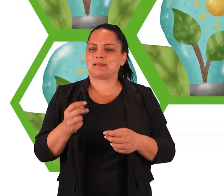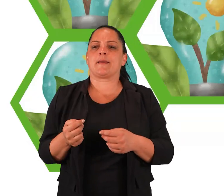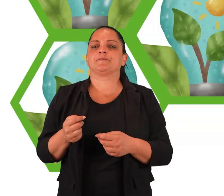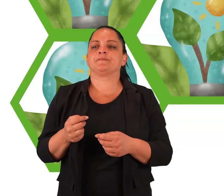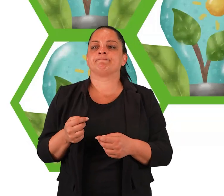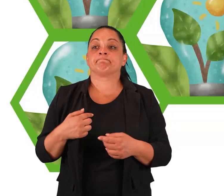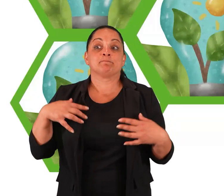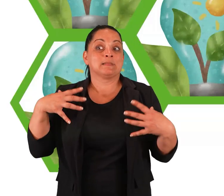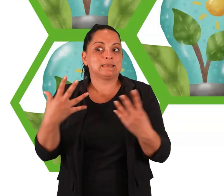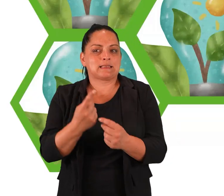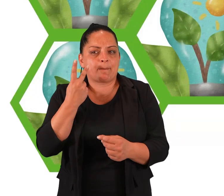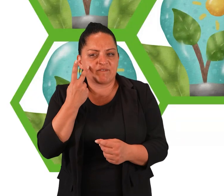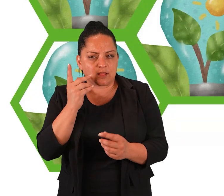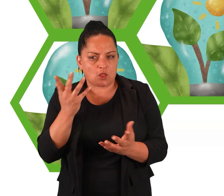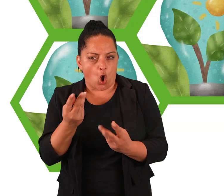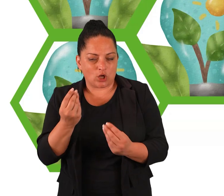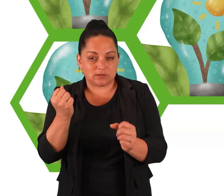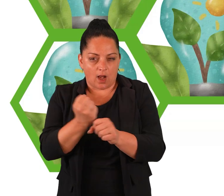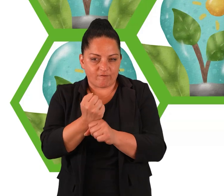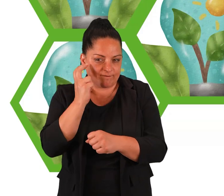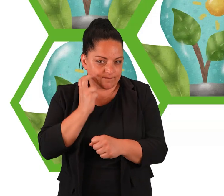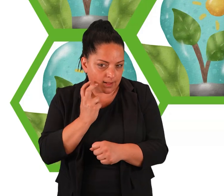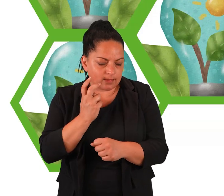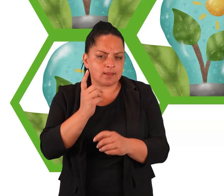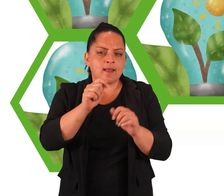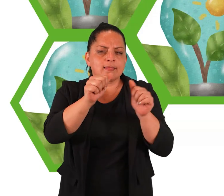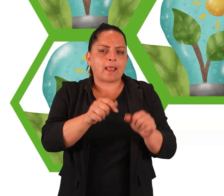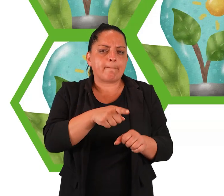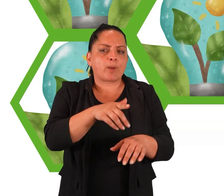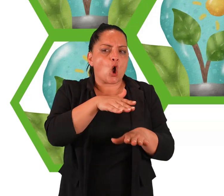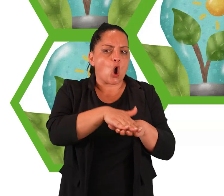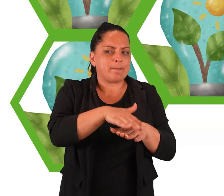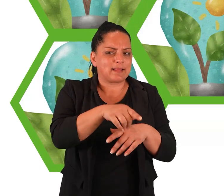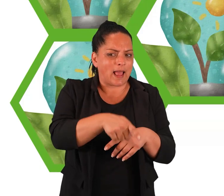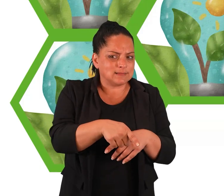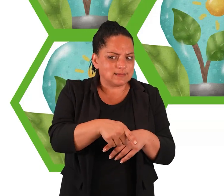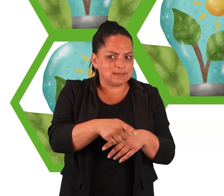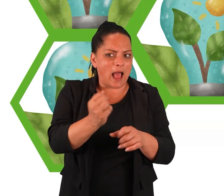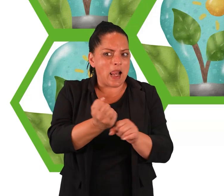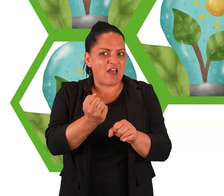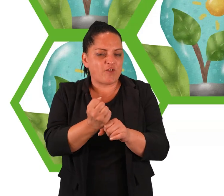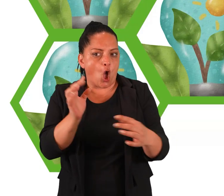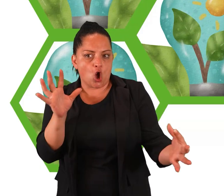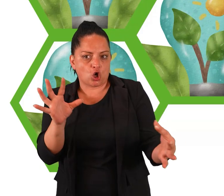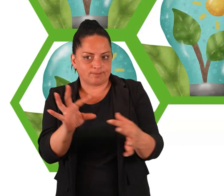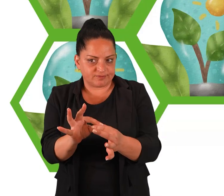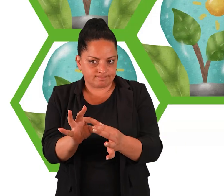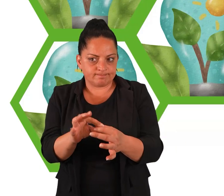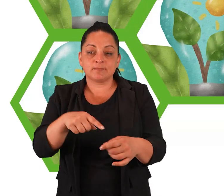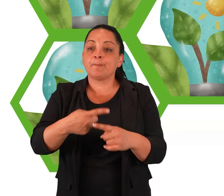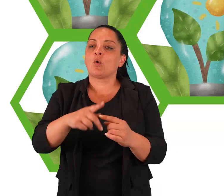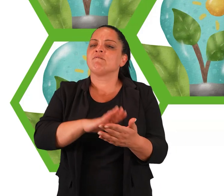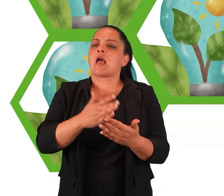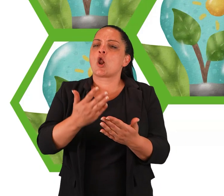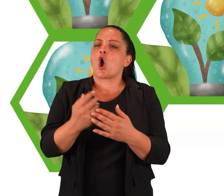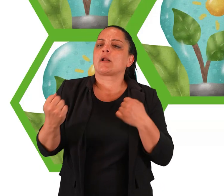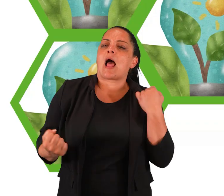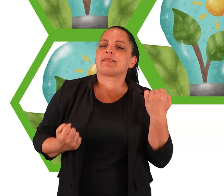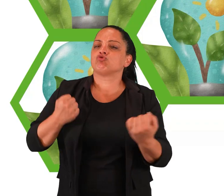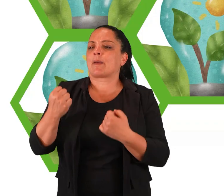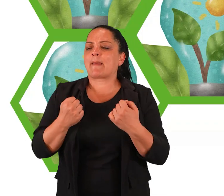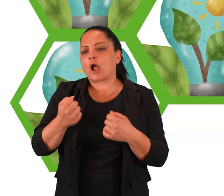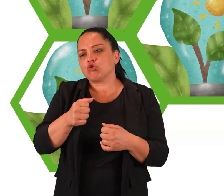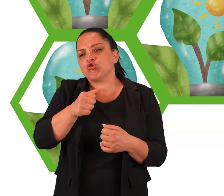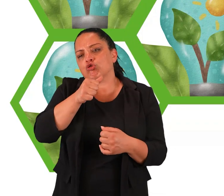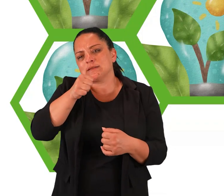green job sectors, the type of skills these jobs require, and the values and attitudes that